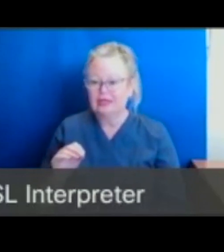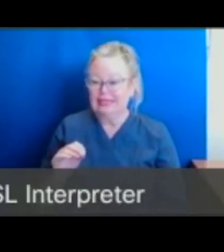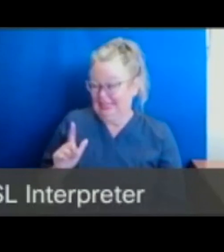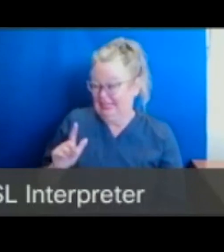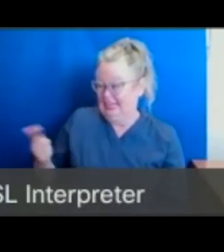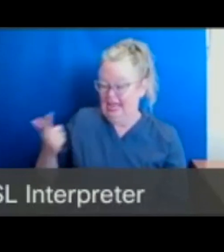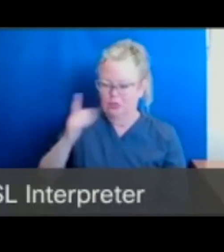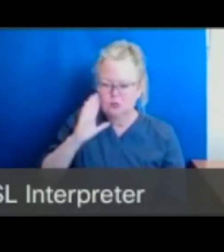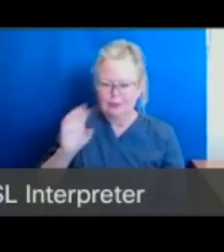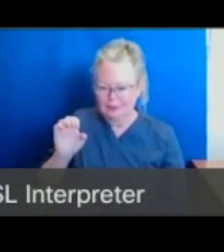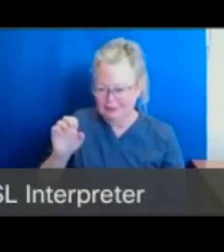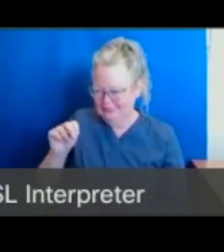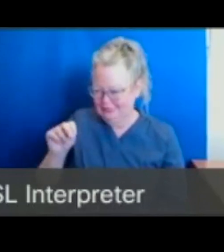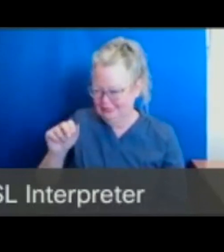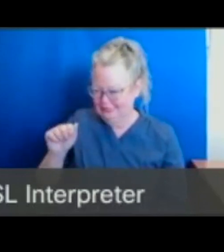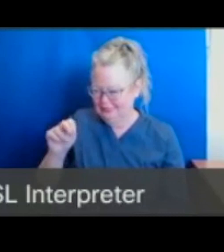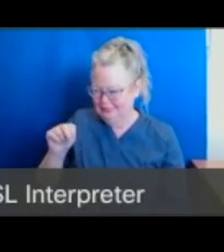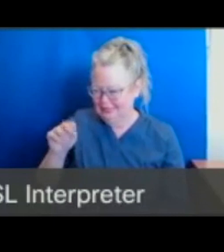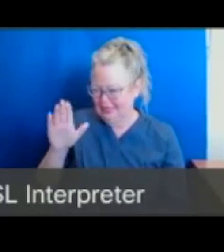about how